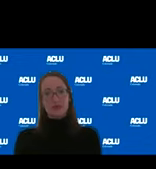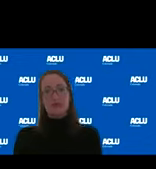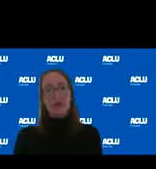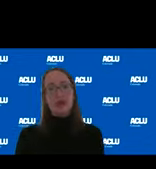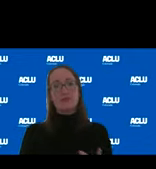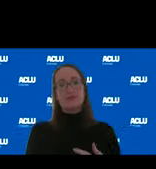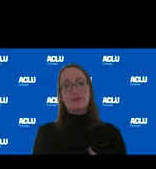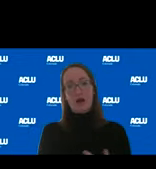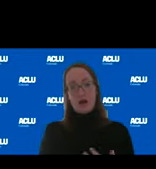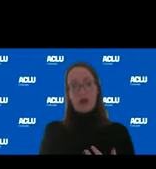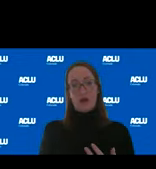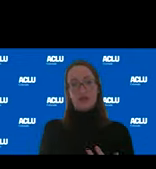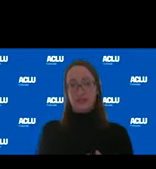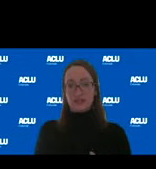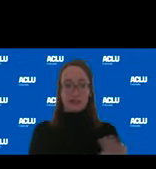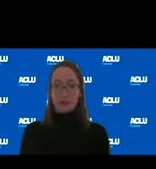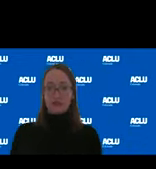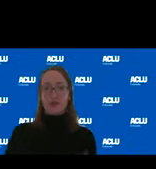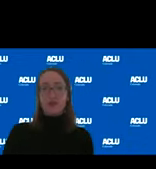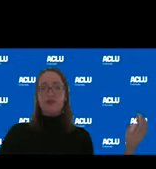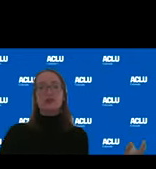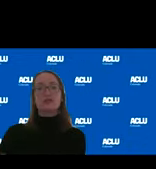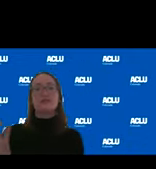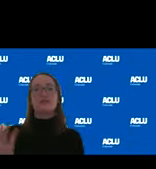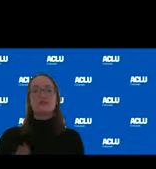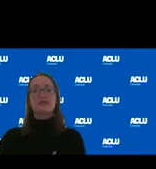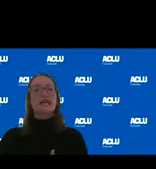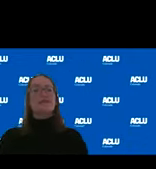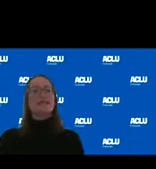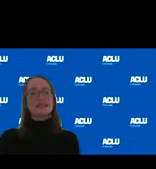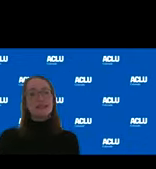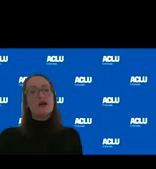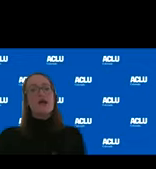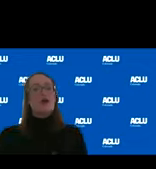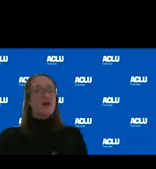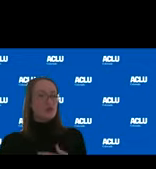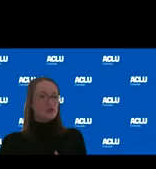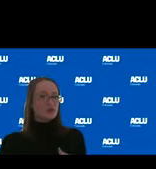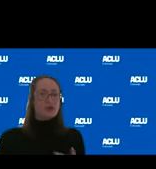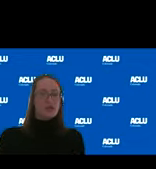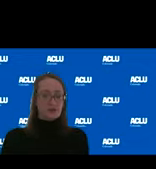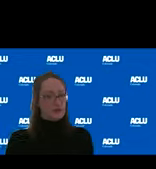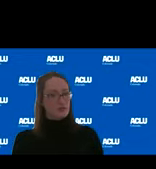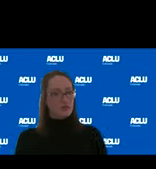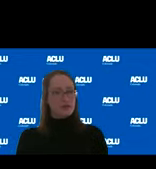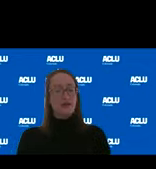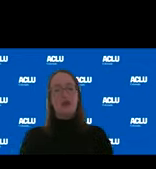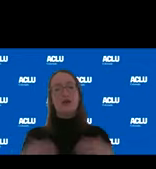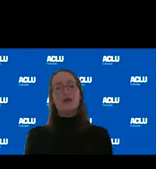principles. All citizens should be able to vote. Voting should be free and easy. All votes should be counted